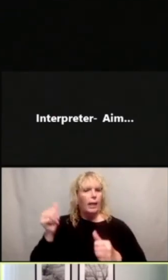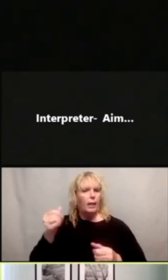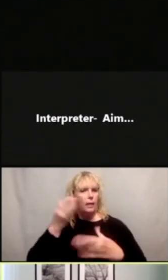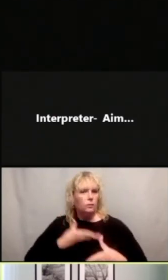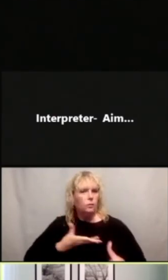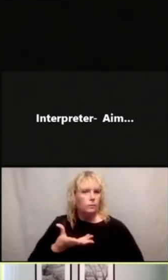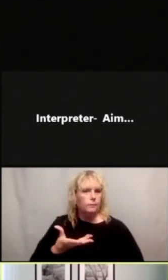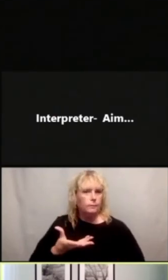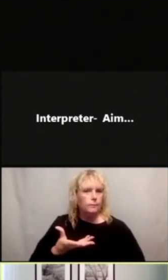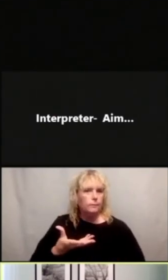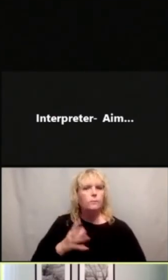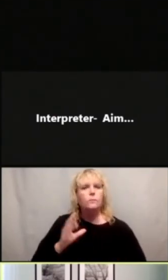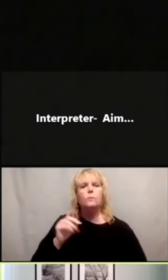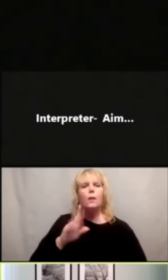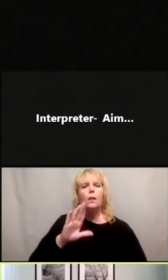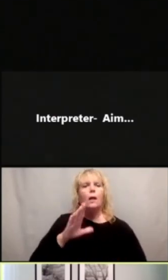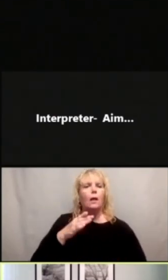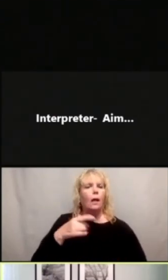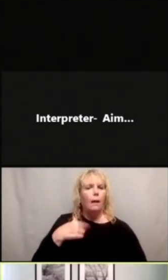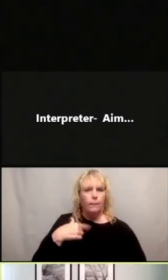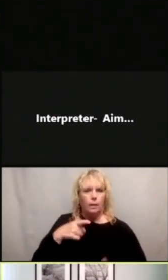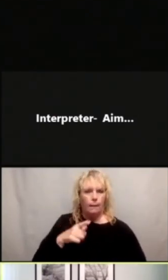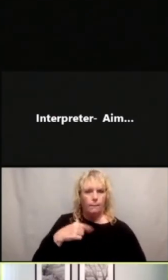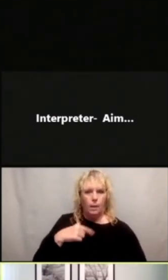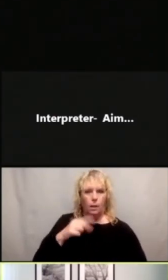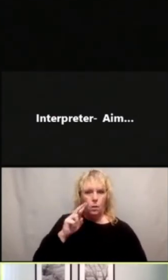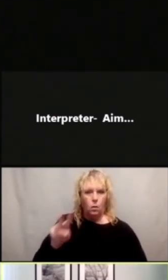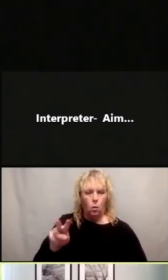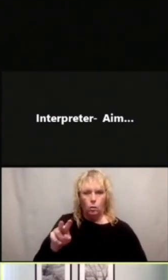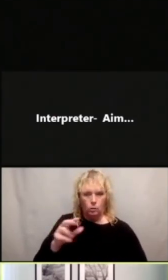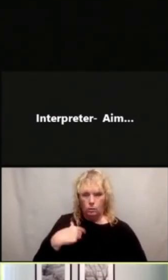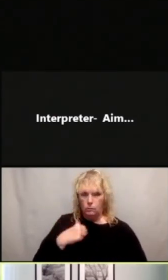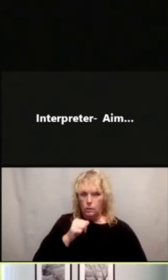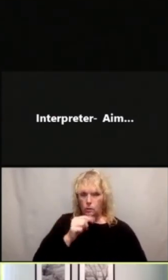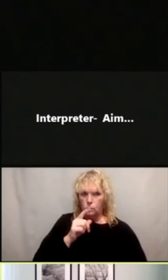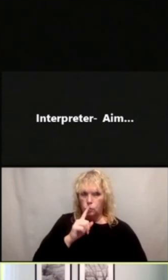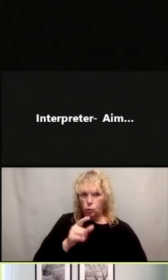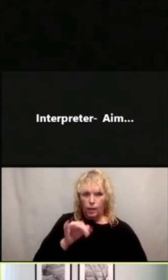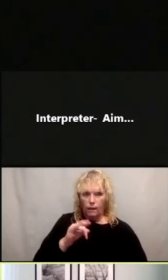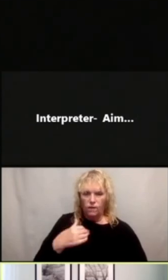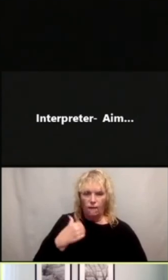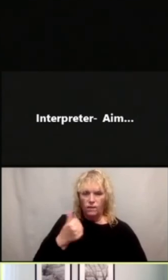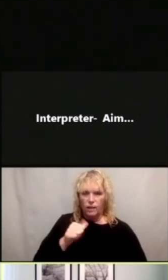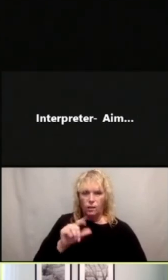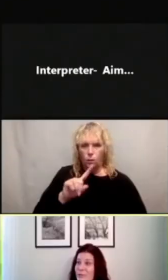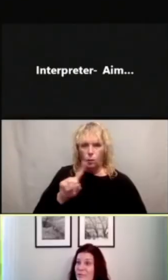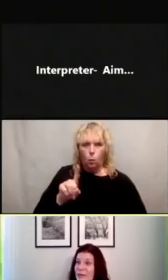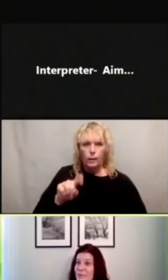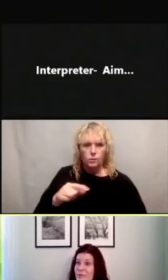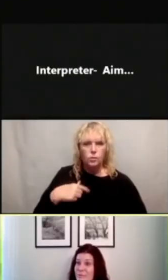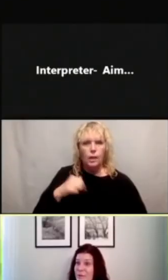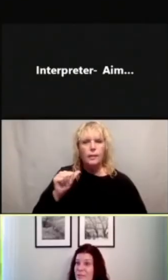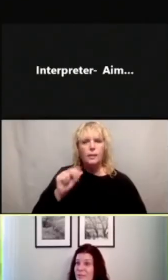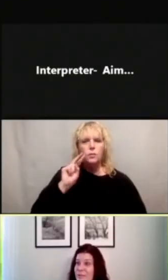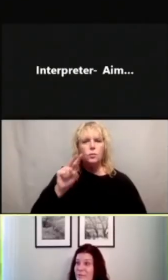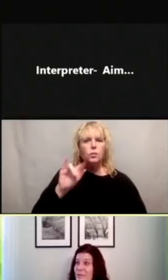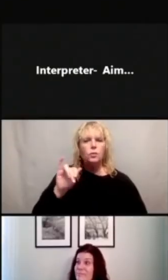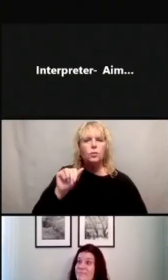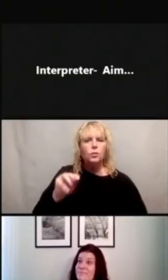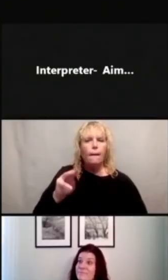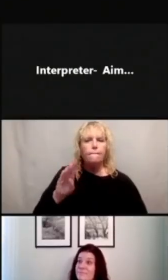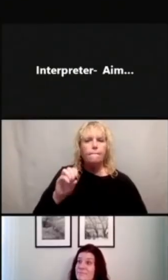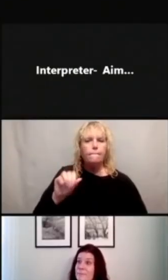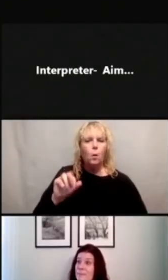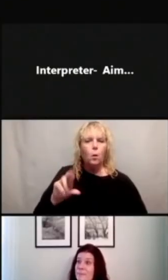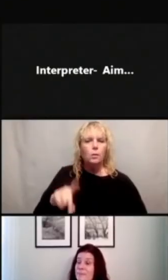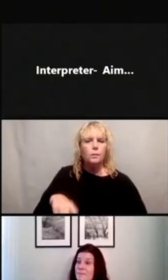I'm going to take a look real quick, and I'm not sure if we have some questions, but I'll take a look at our Jamboard. Greg, were there some questions? Yeah,